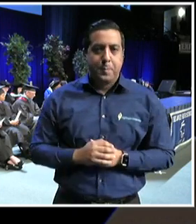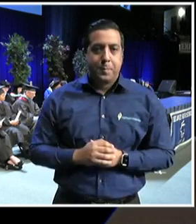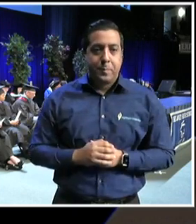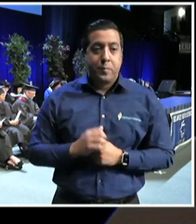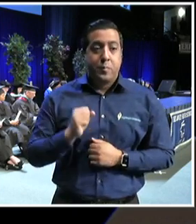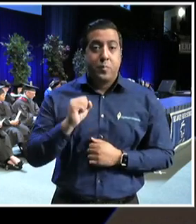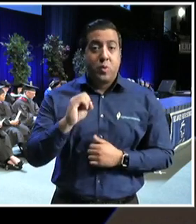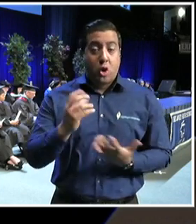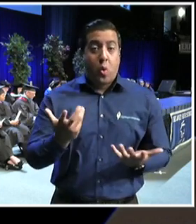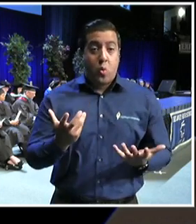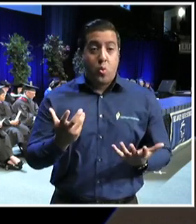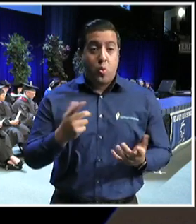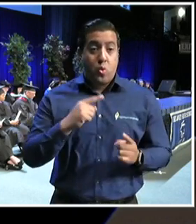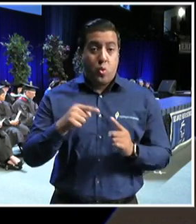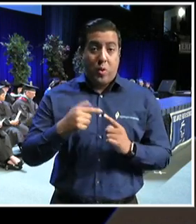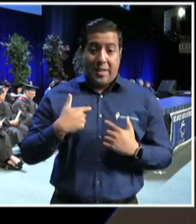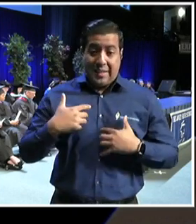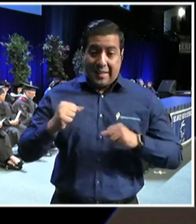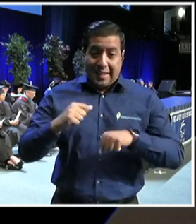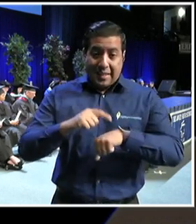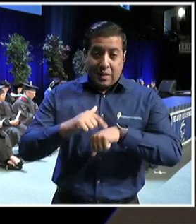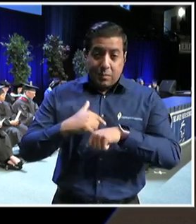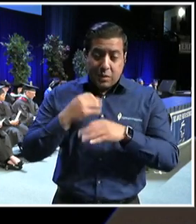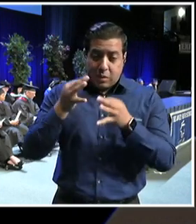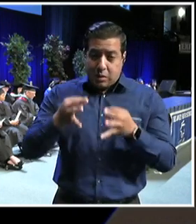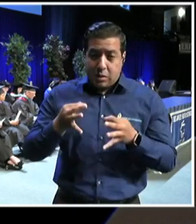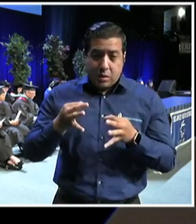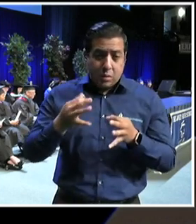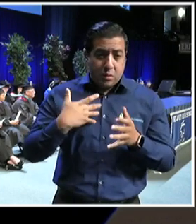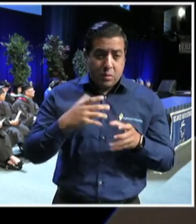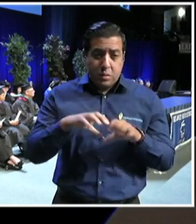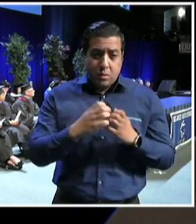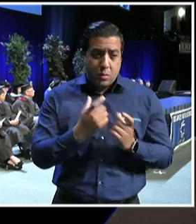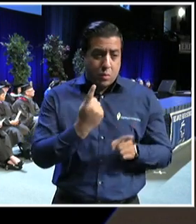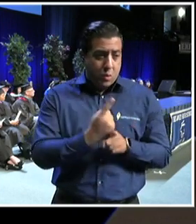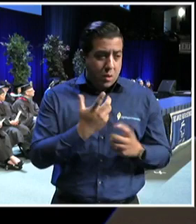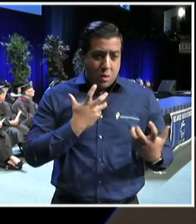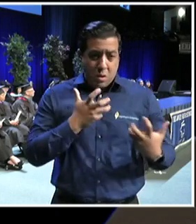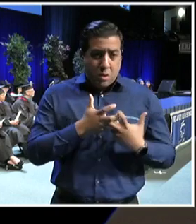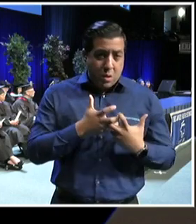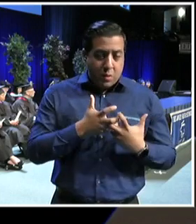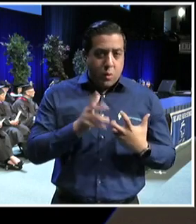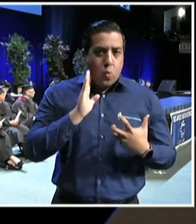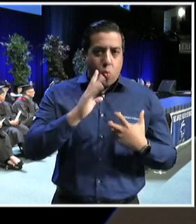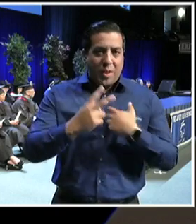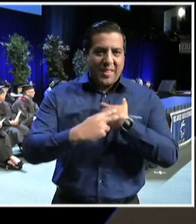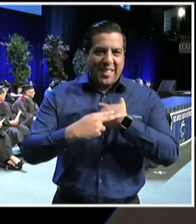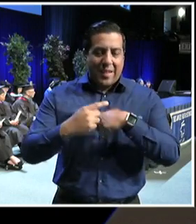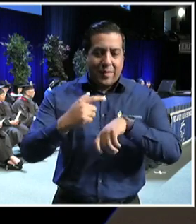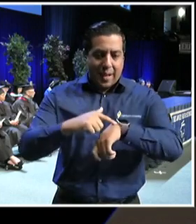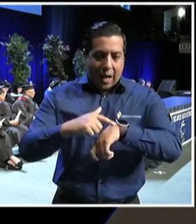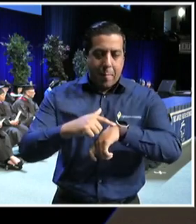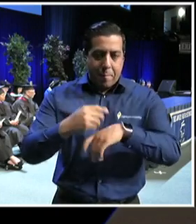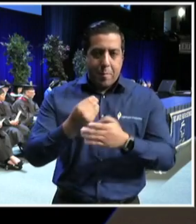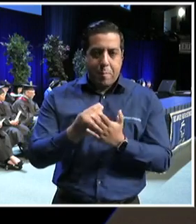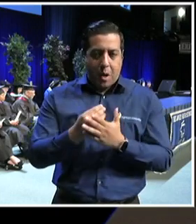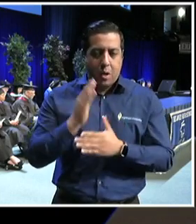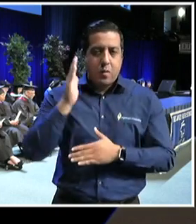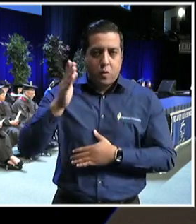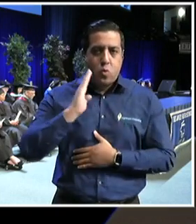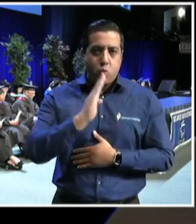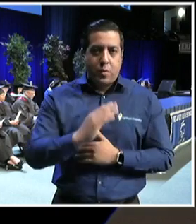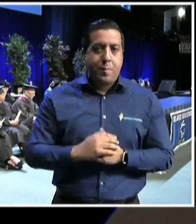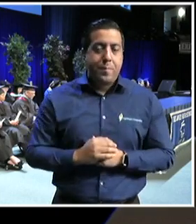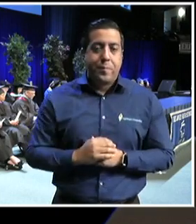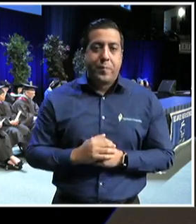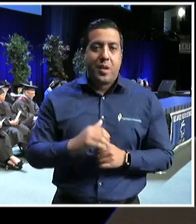So, when we take time to decide the right course for ourselves, we save time and money in the long run. In the end, it's